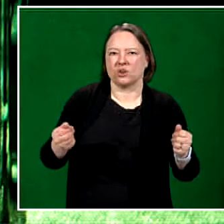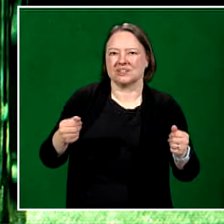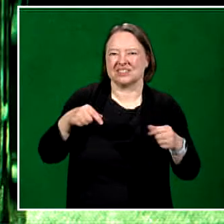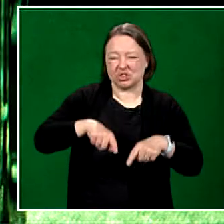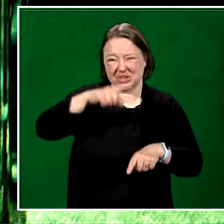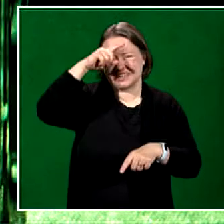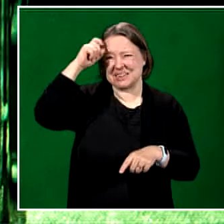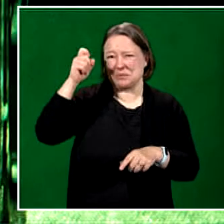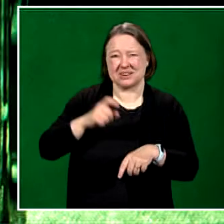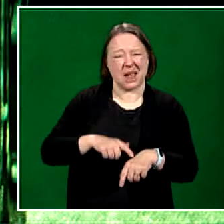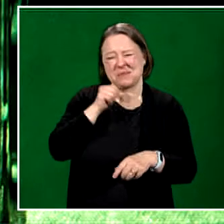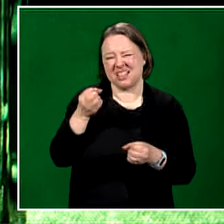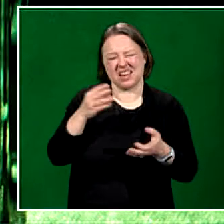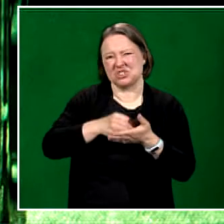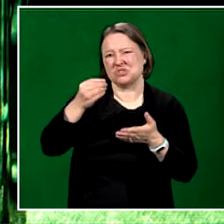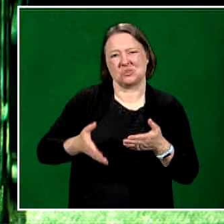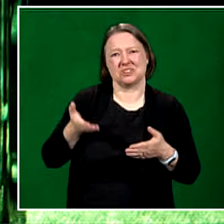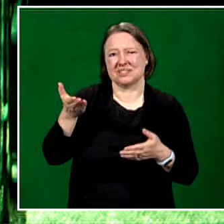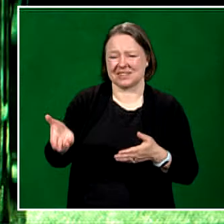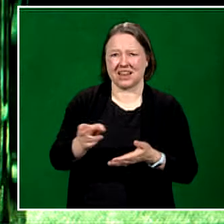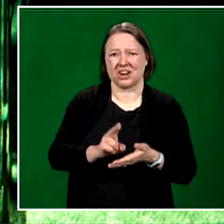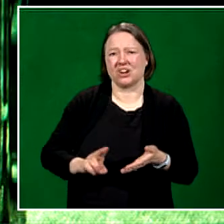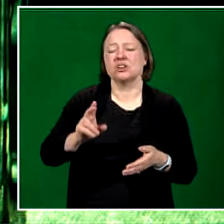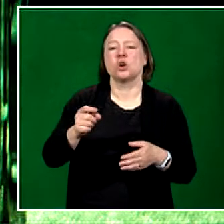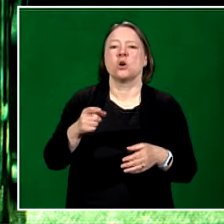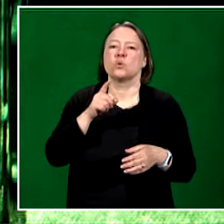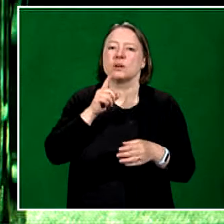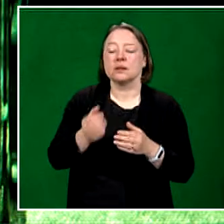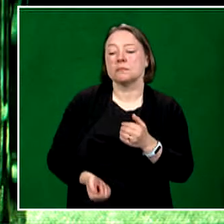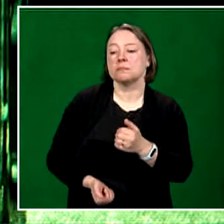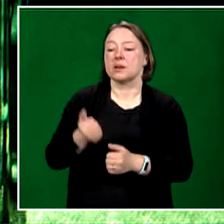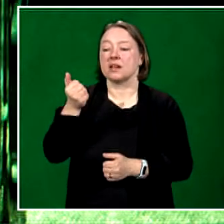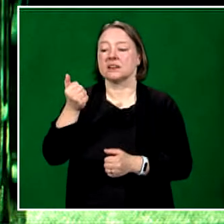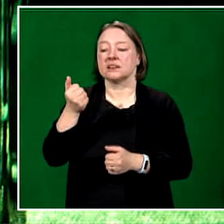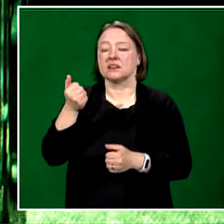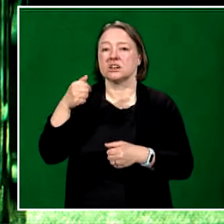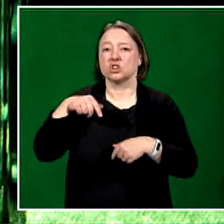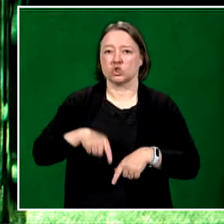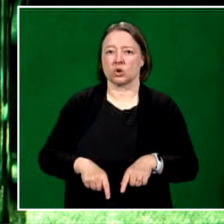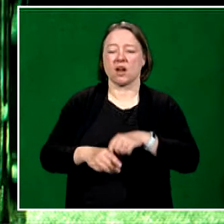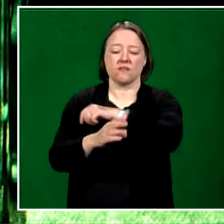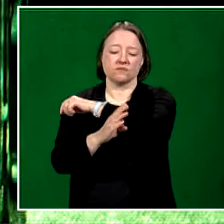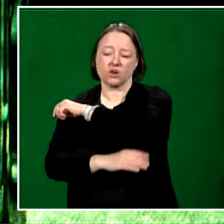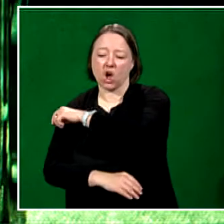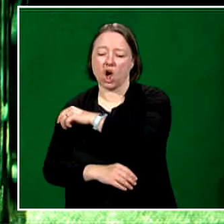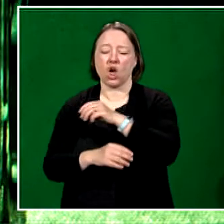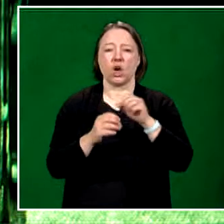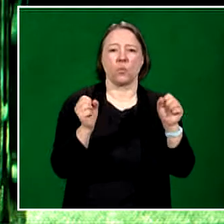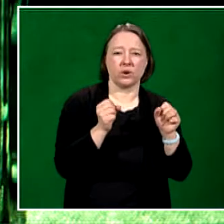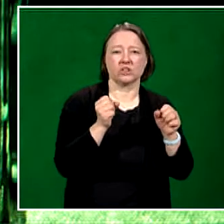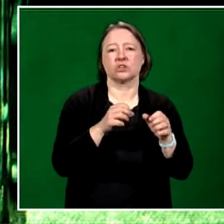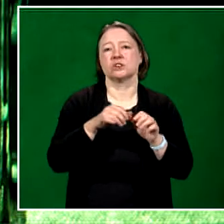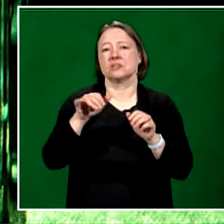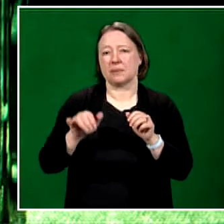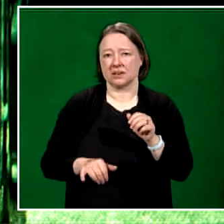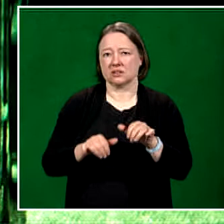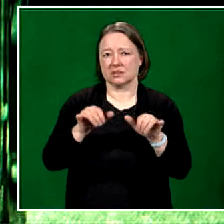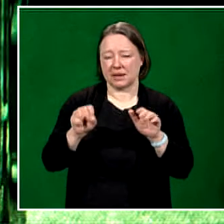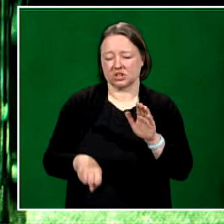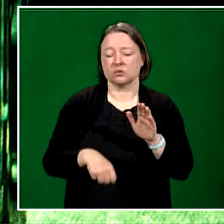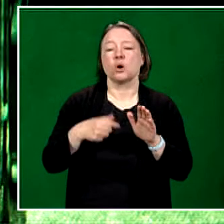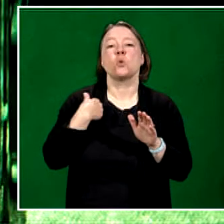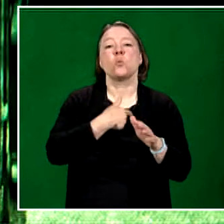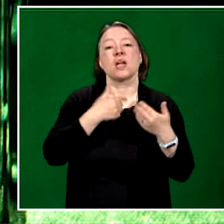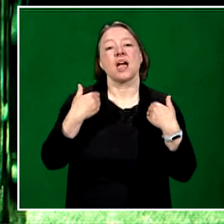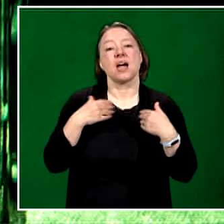when not a lot of students are here. So it would be mainly during the fall and winter semesters, but we do have